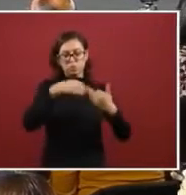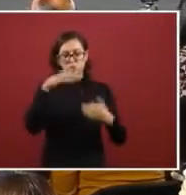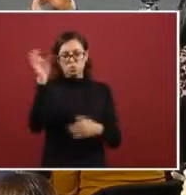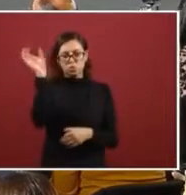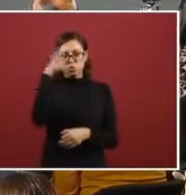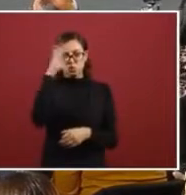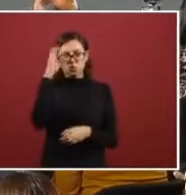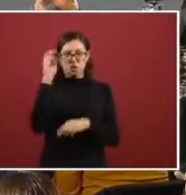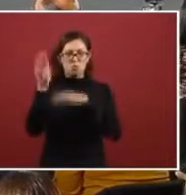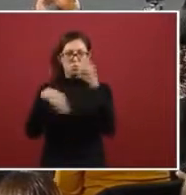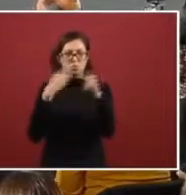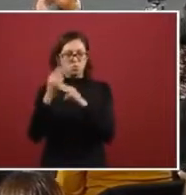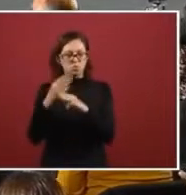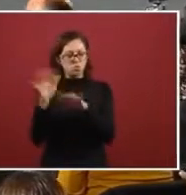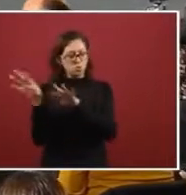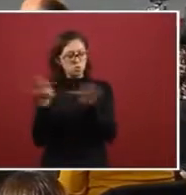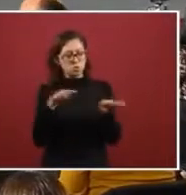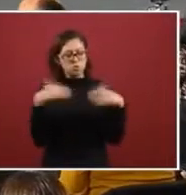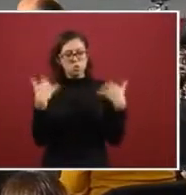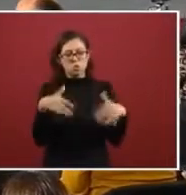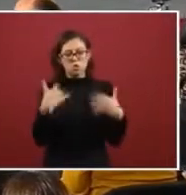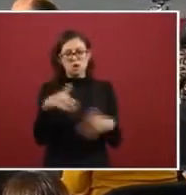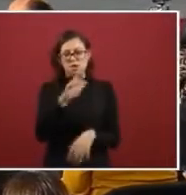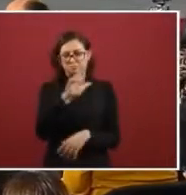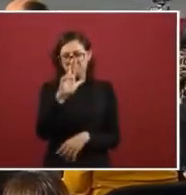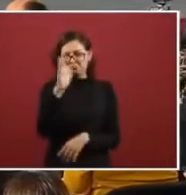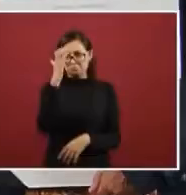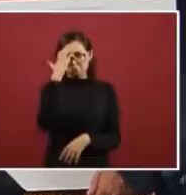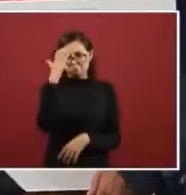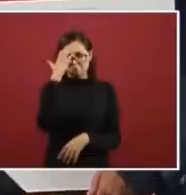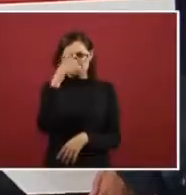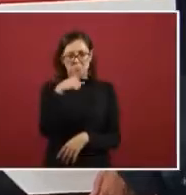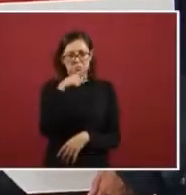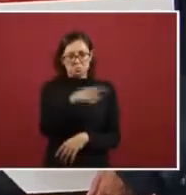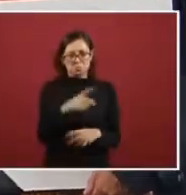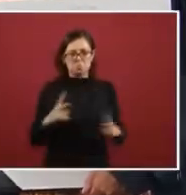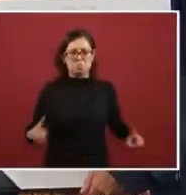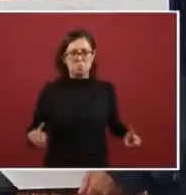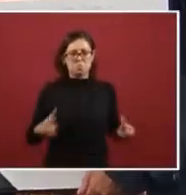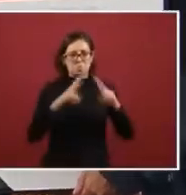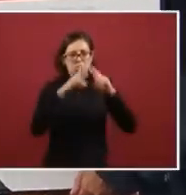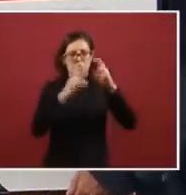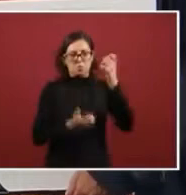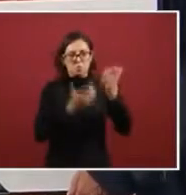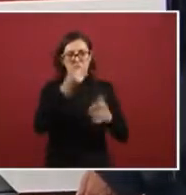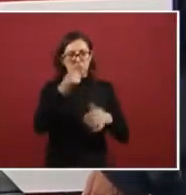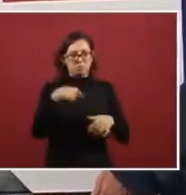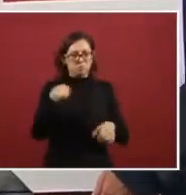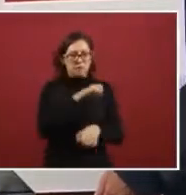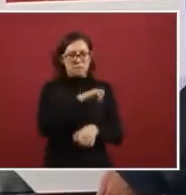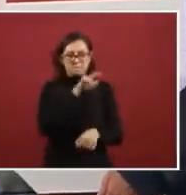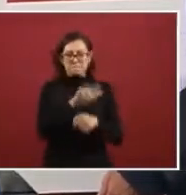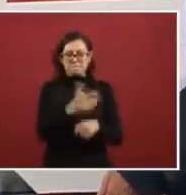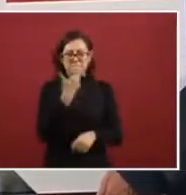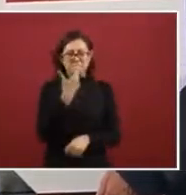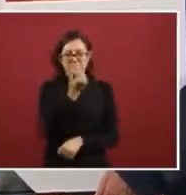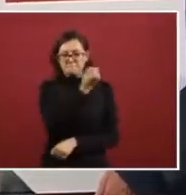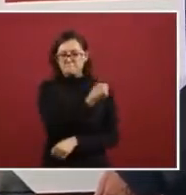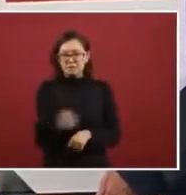Queens mundialmente por sus contribuciones en el and they're giving they study